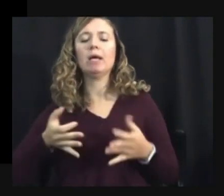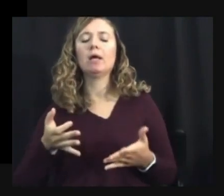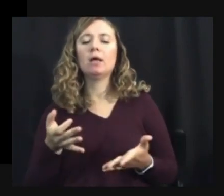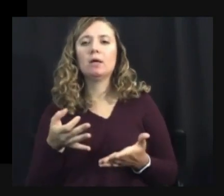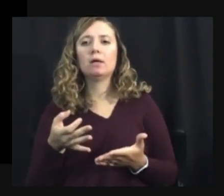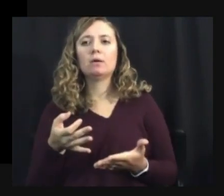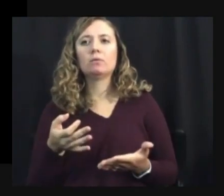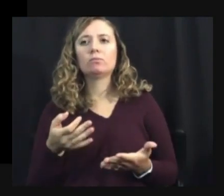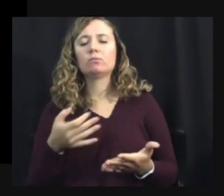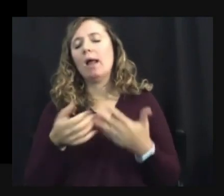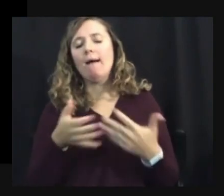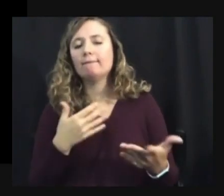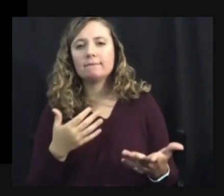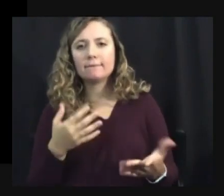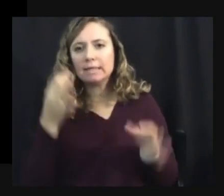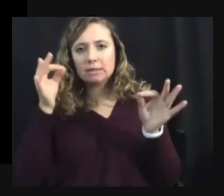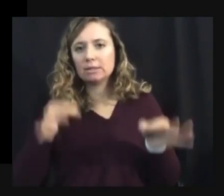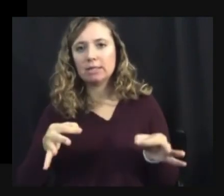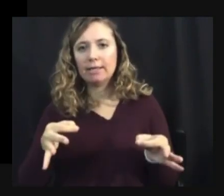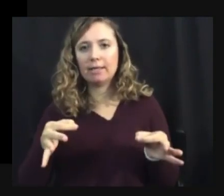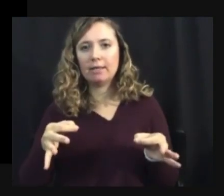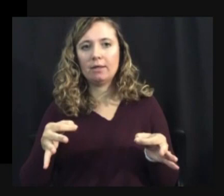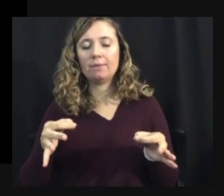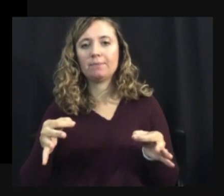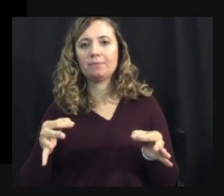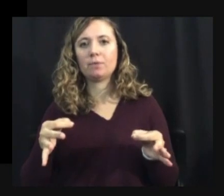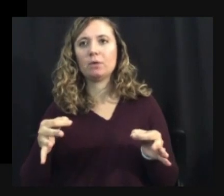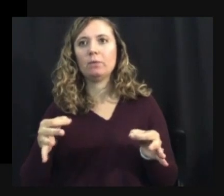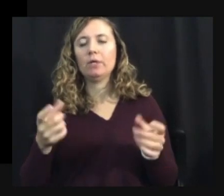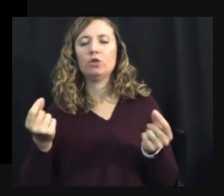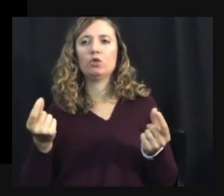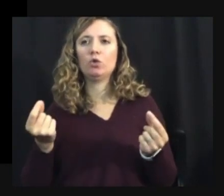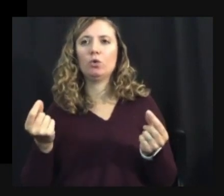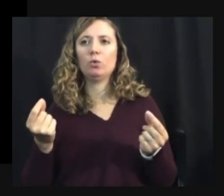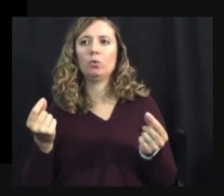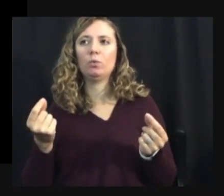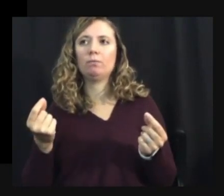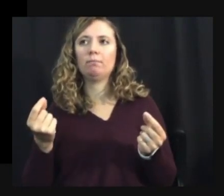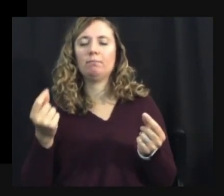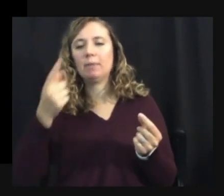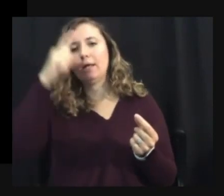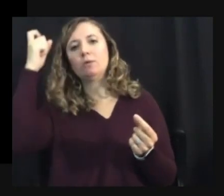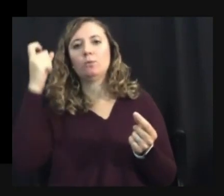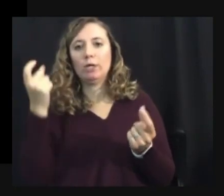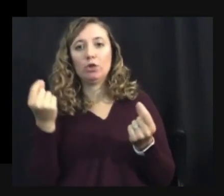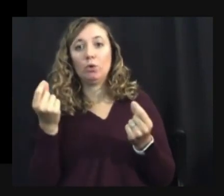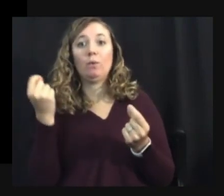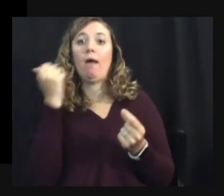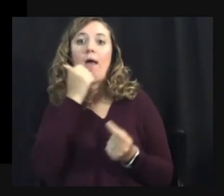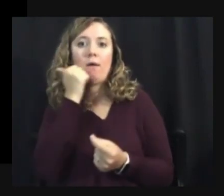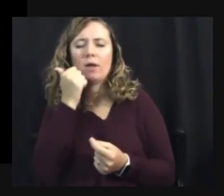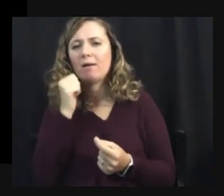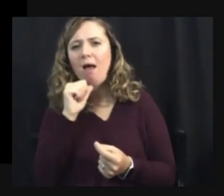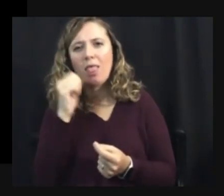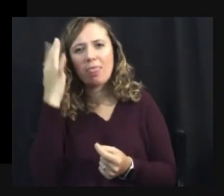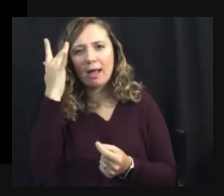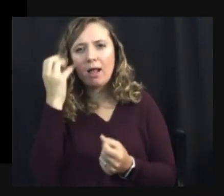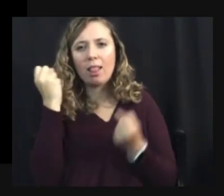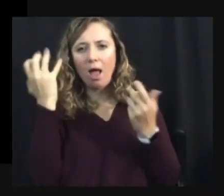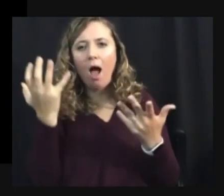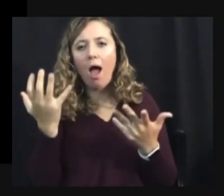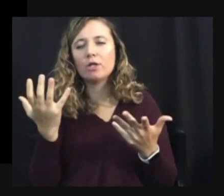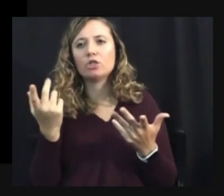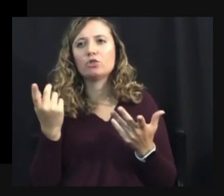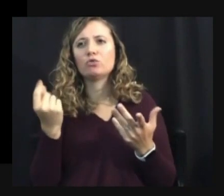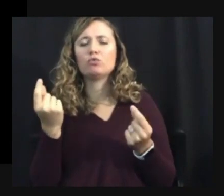do in cruise control because you've done it so many times, you don't have to think much about it, right?